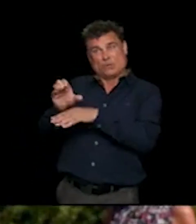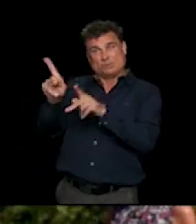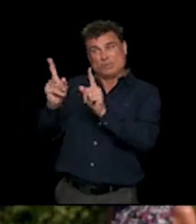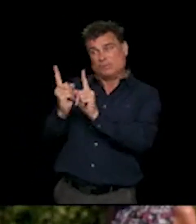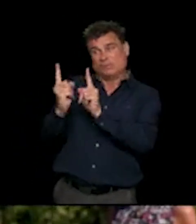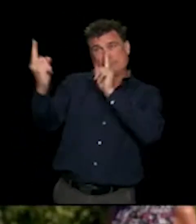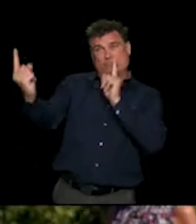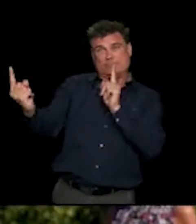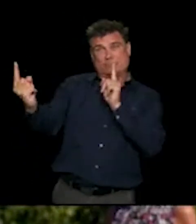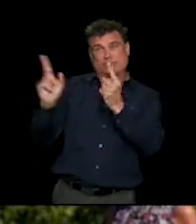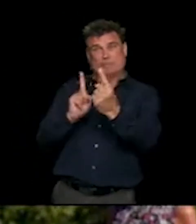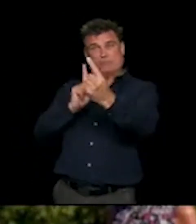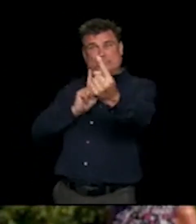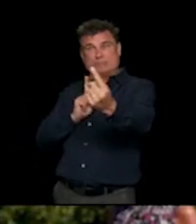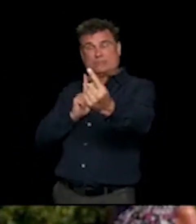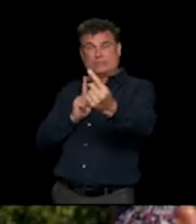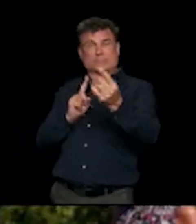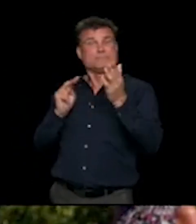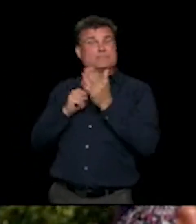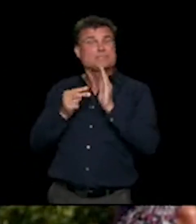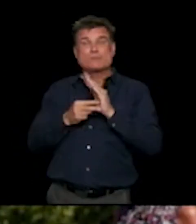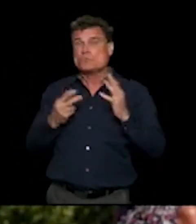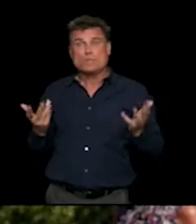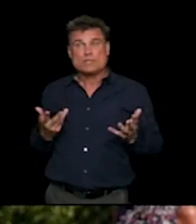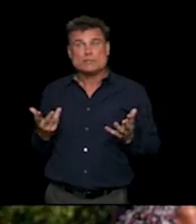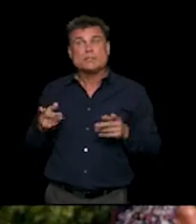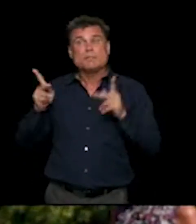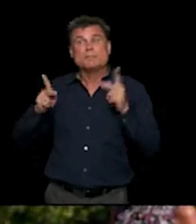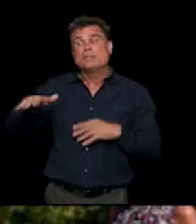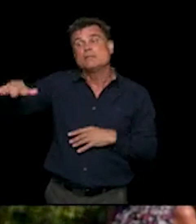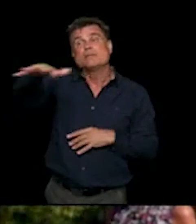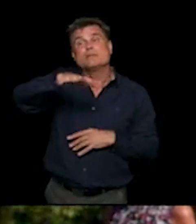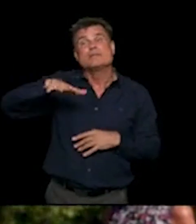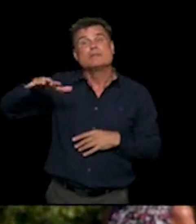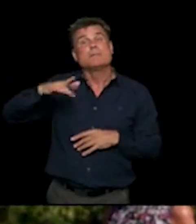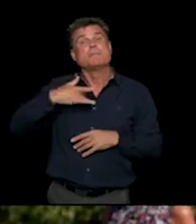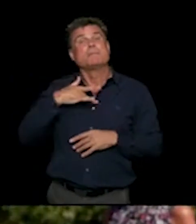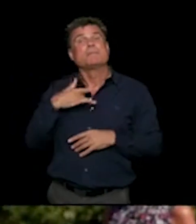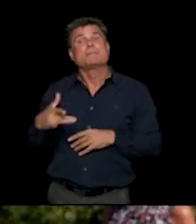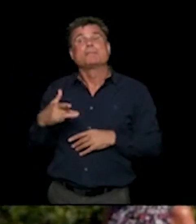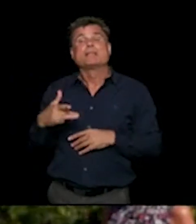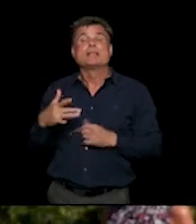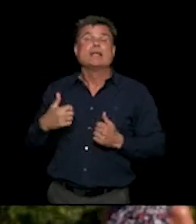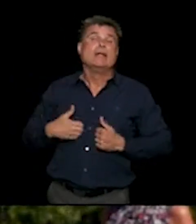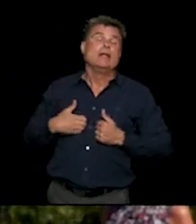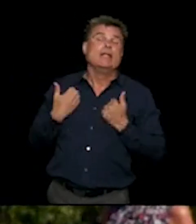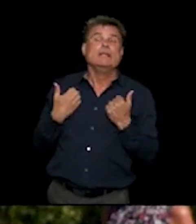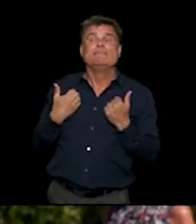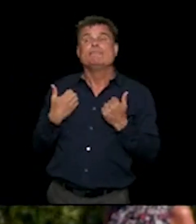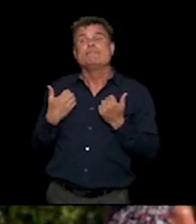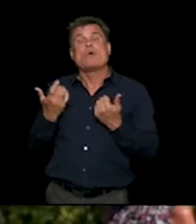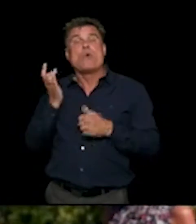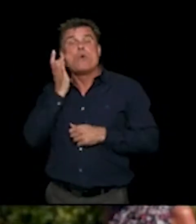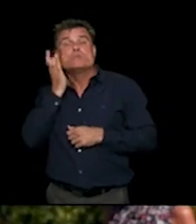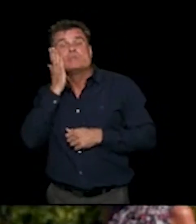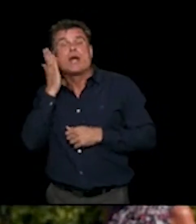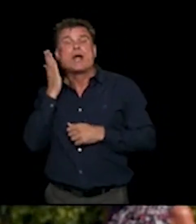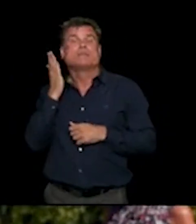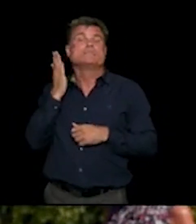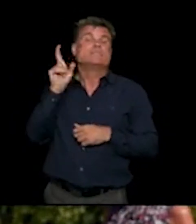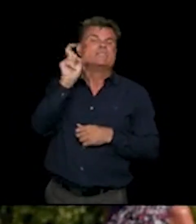living in the 7,000 SRO rooms in our city can no longer have guests overnight. So it really